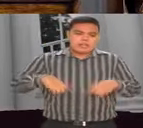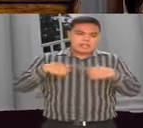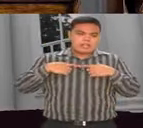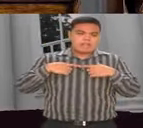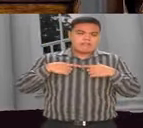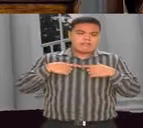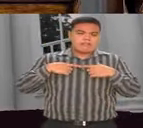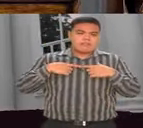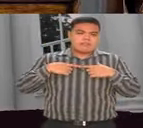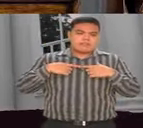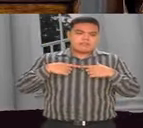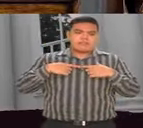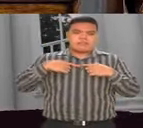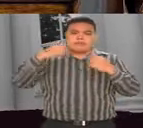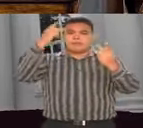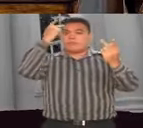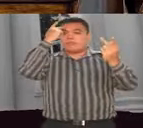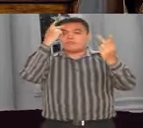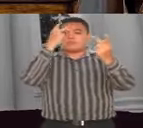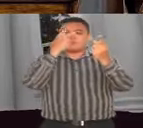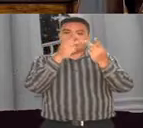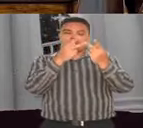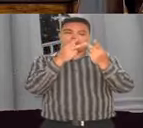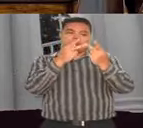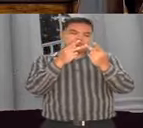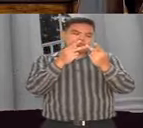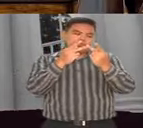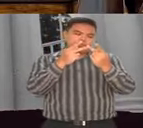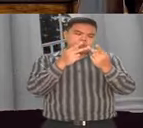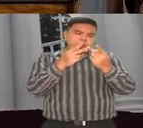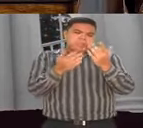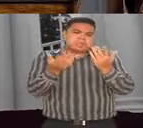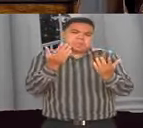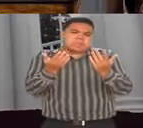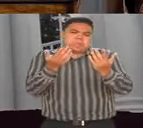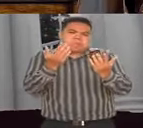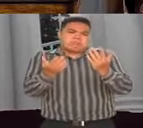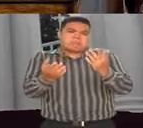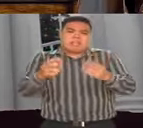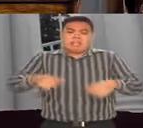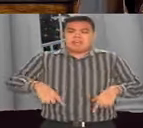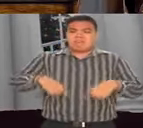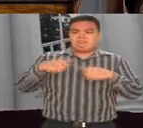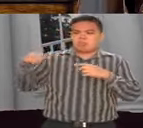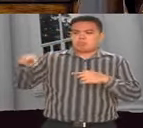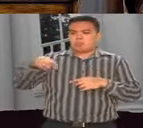life really that is purposeful. Usahay ang atong kinabuhi,